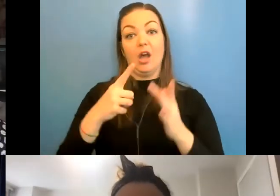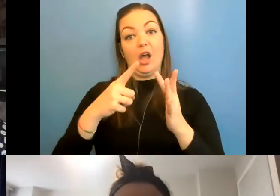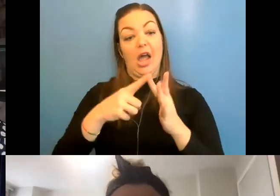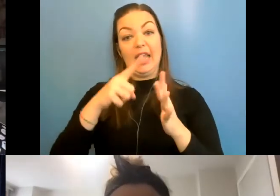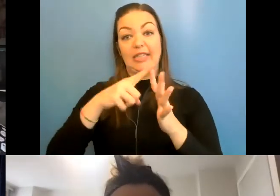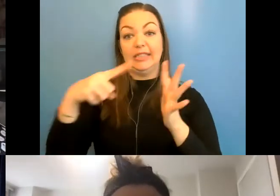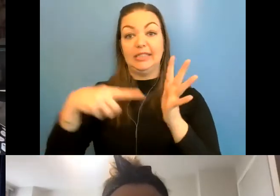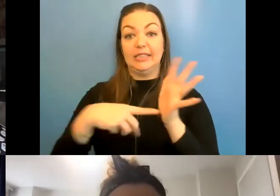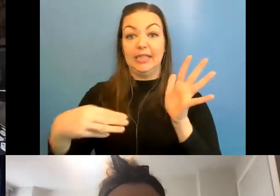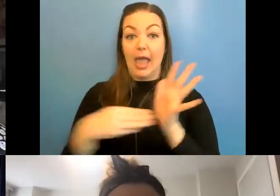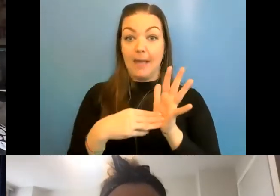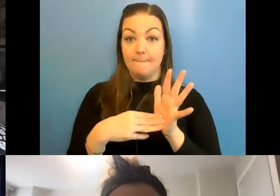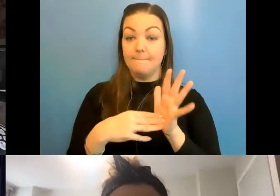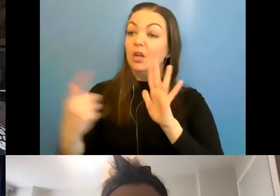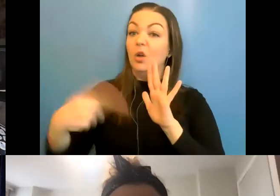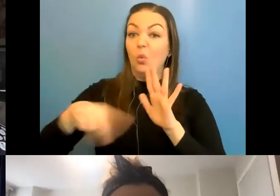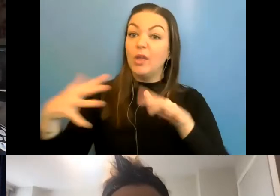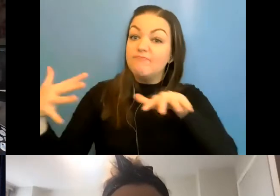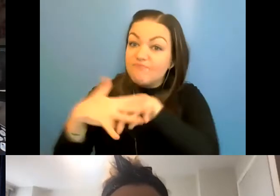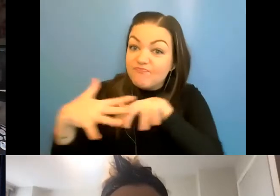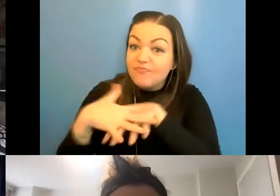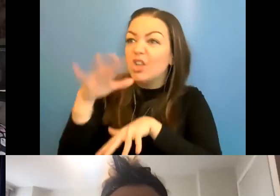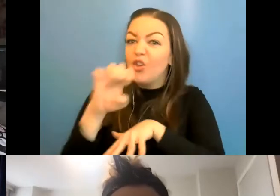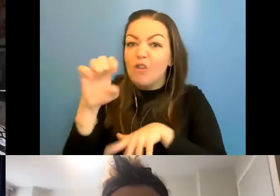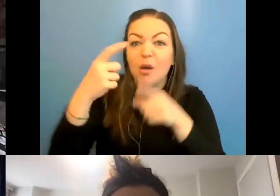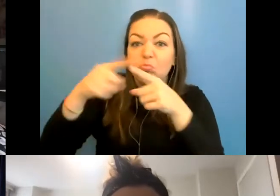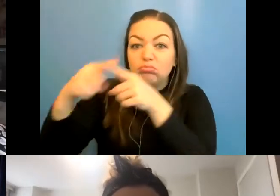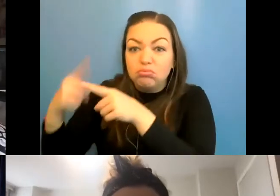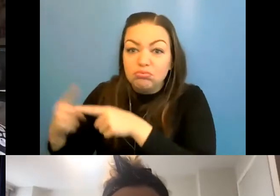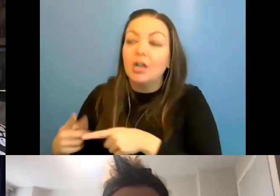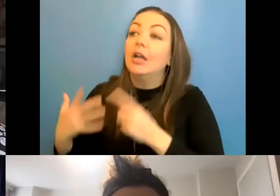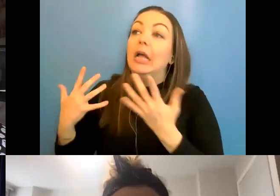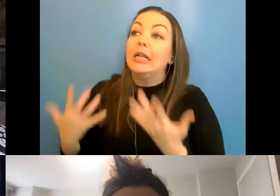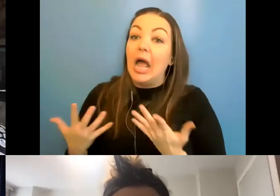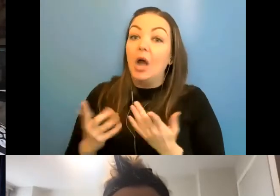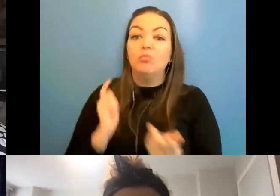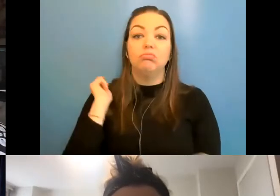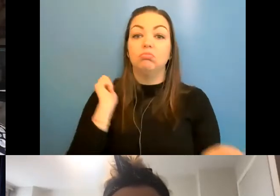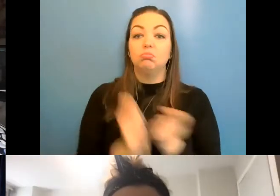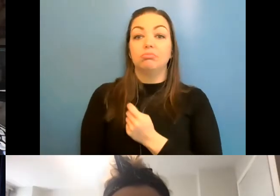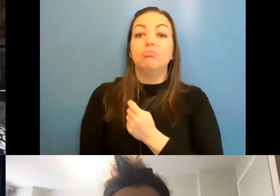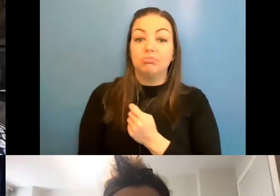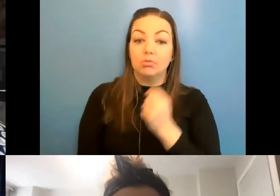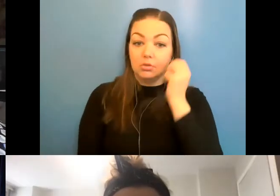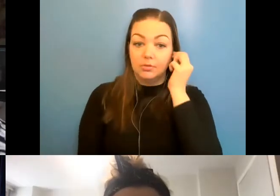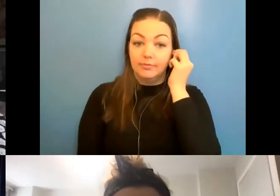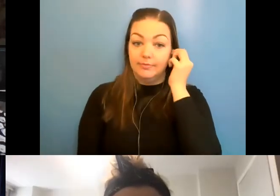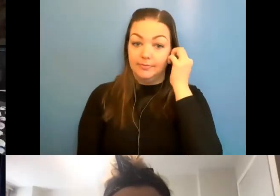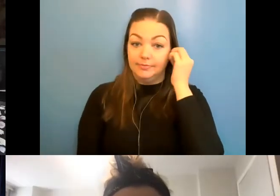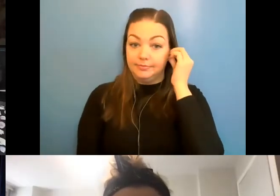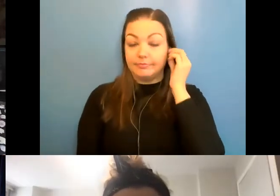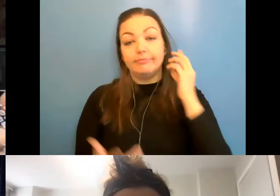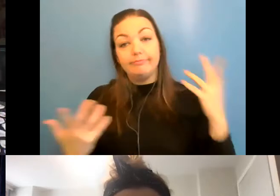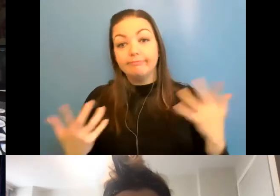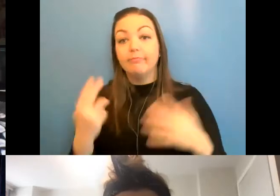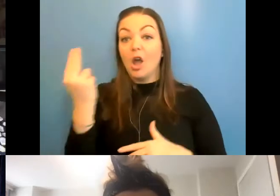within Europe over the last 8 years. And all of that will change hugely. Even artists